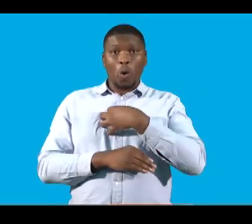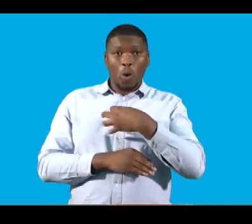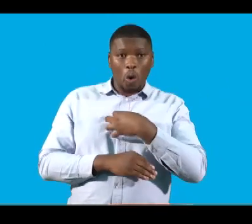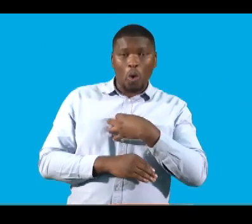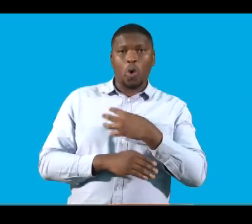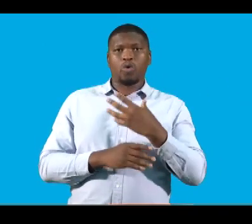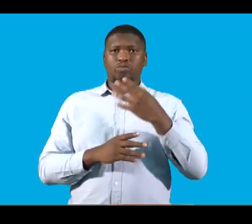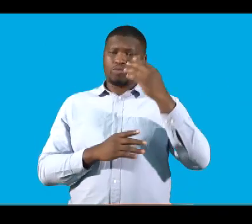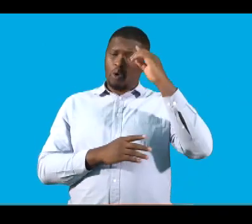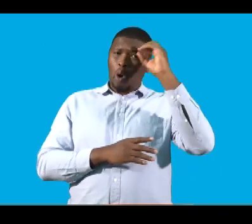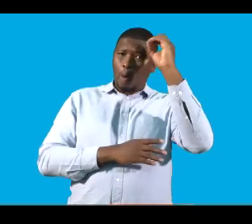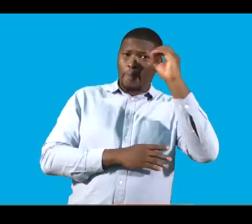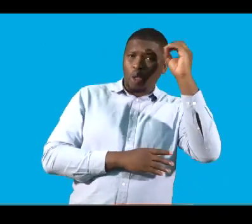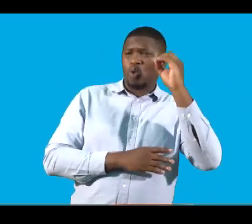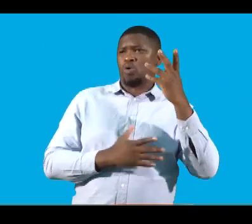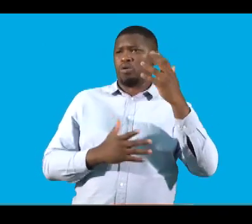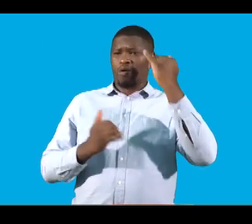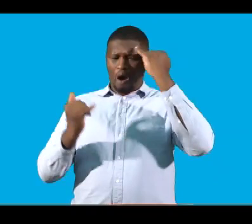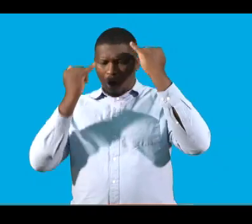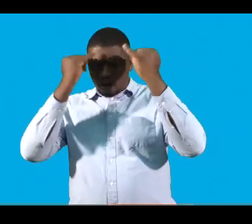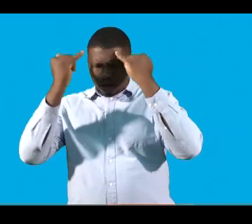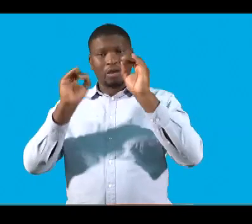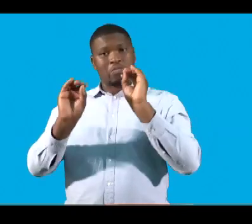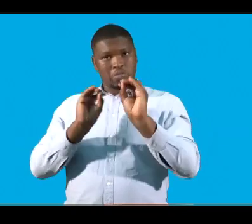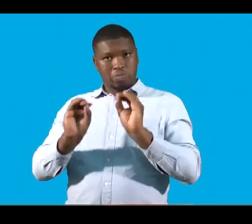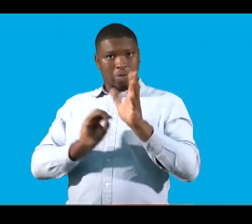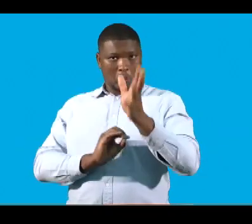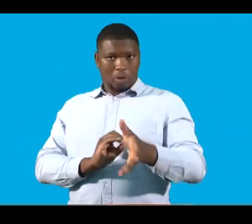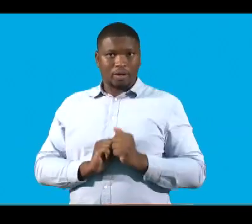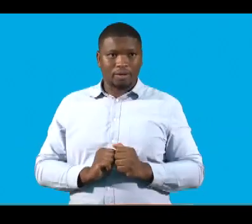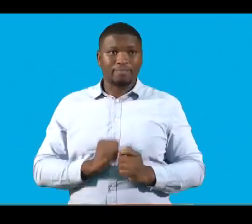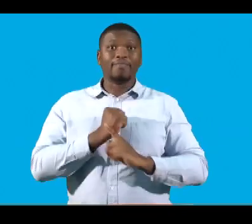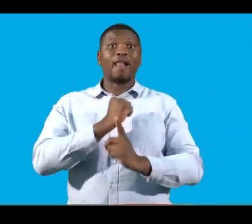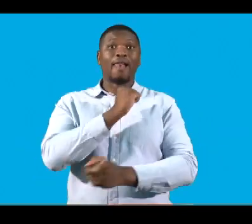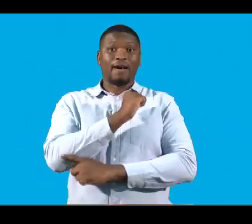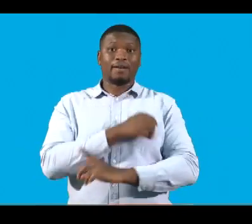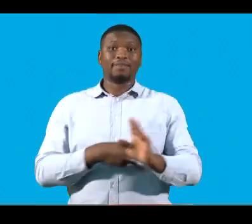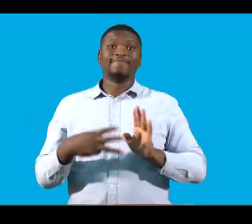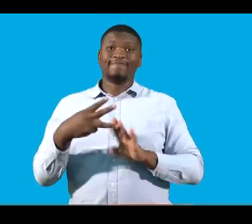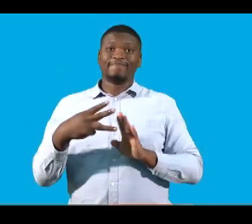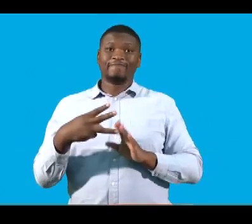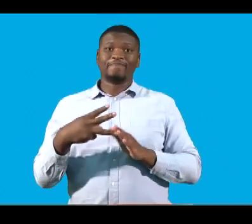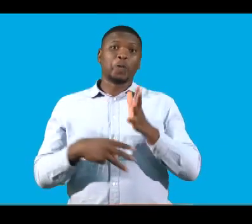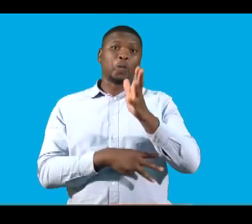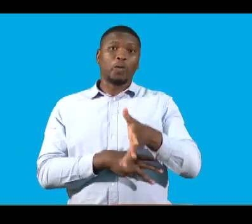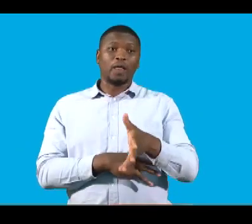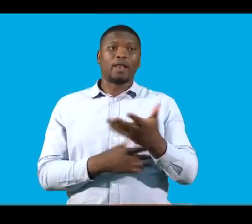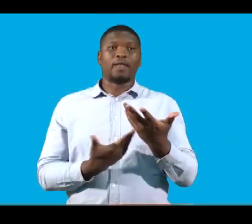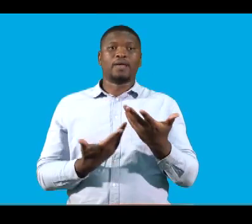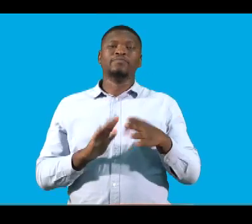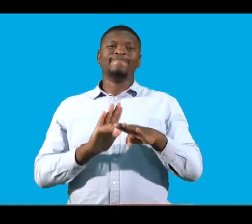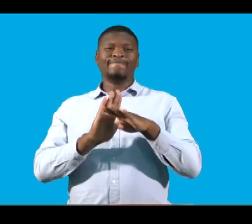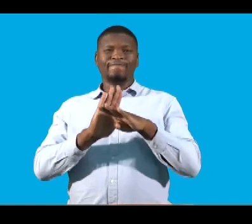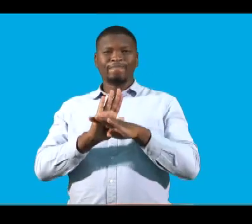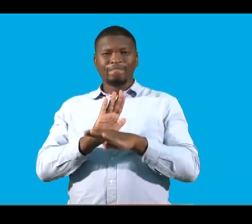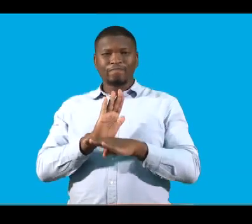So you are going to provide your stance and your opinion on the question that you were asked. And then lastly,